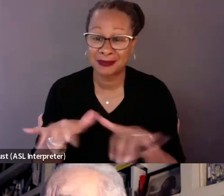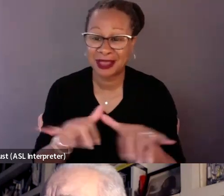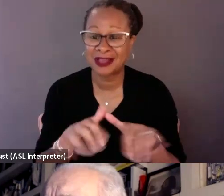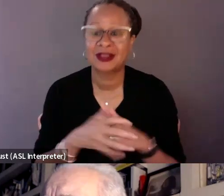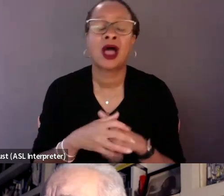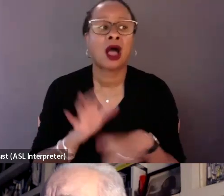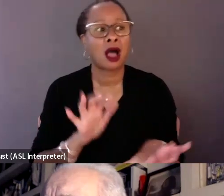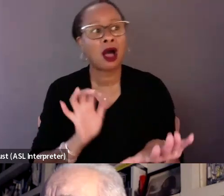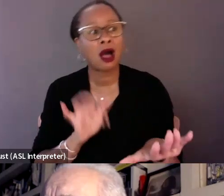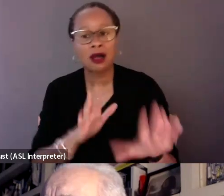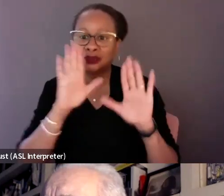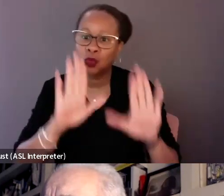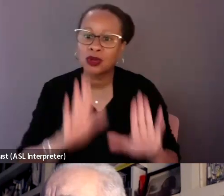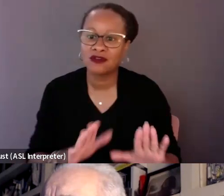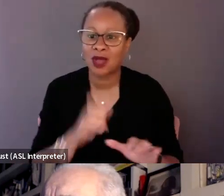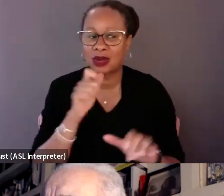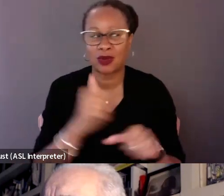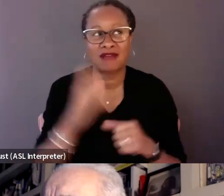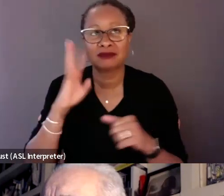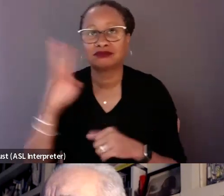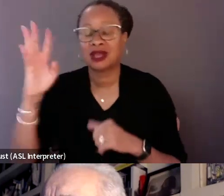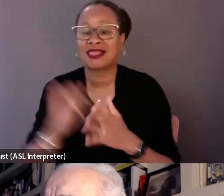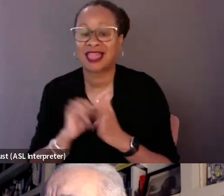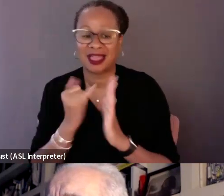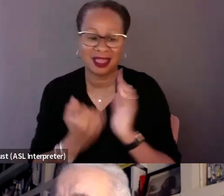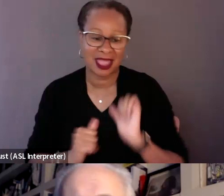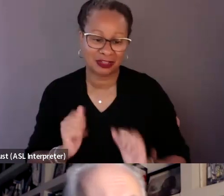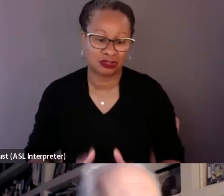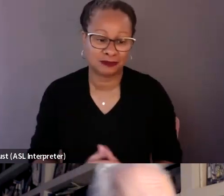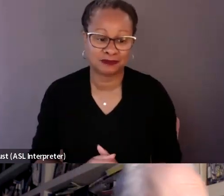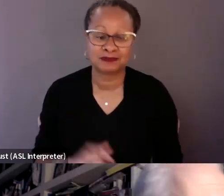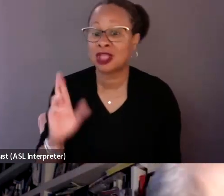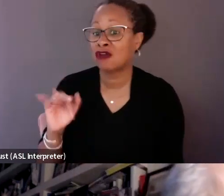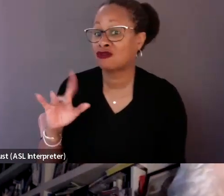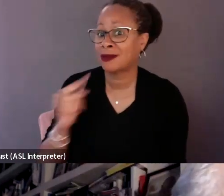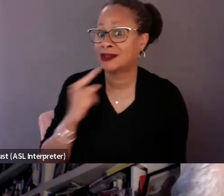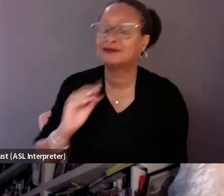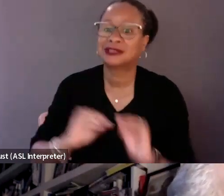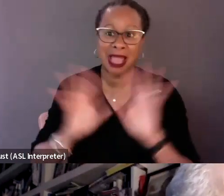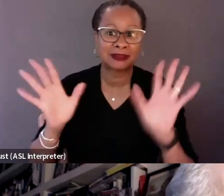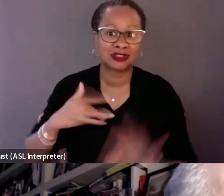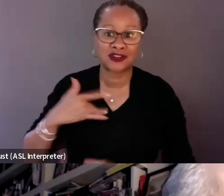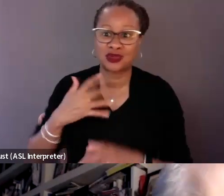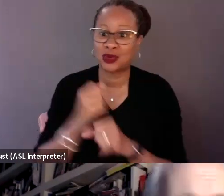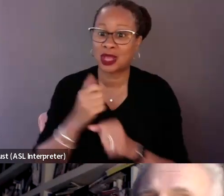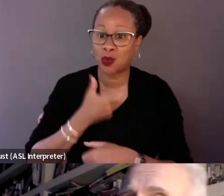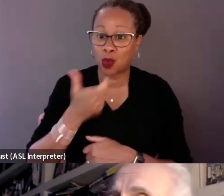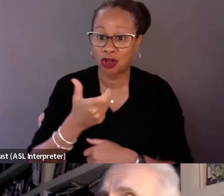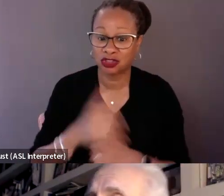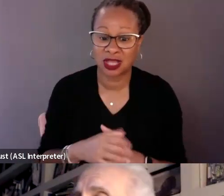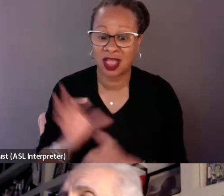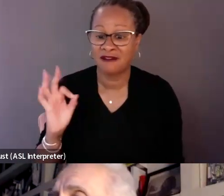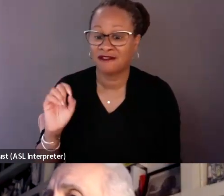Tenorio, wonderful. That's definitely the feeling you get watching it. Fernando, we're in a very interesting time